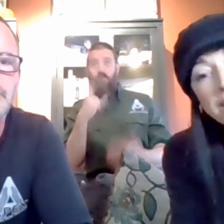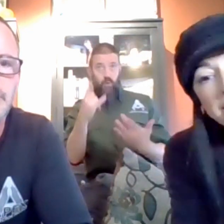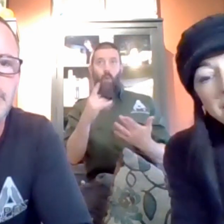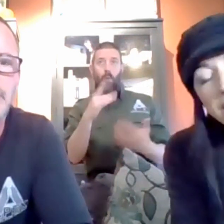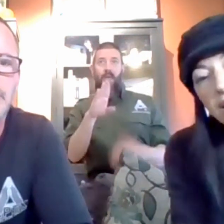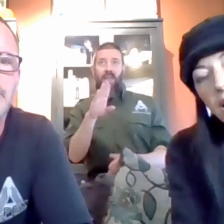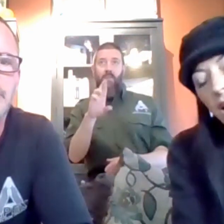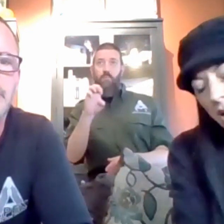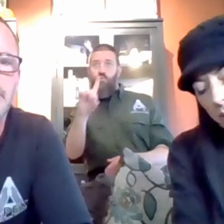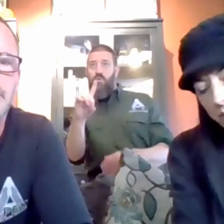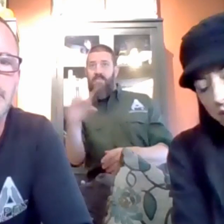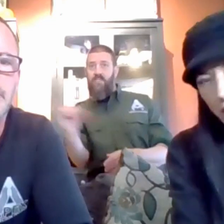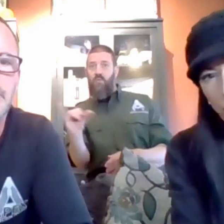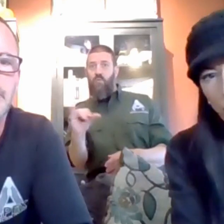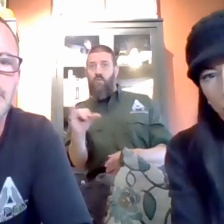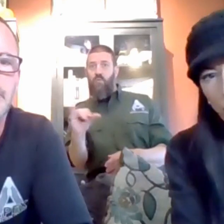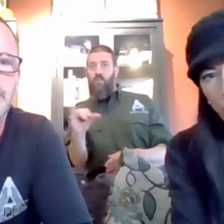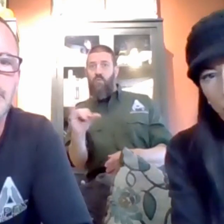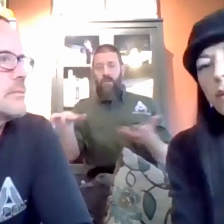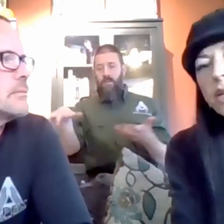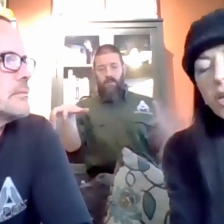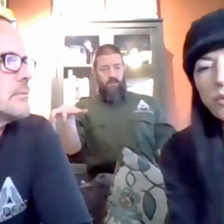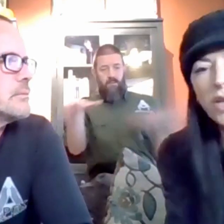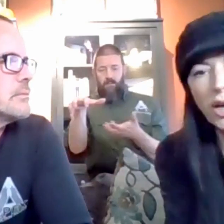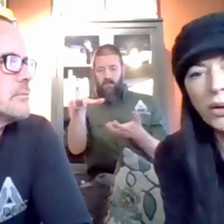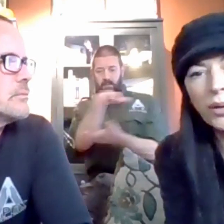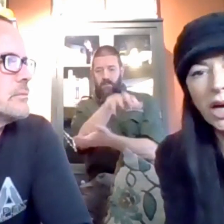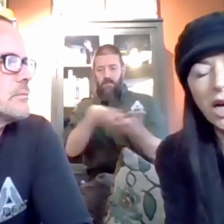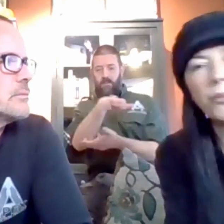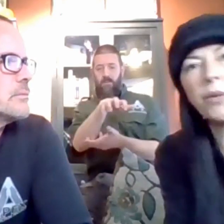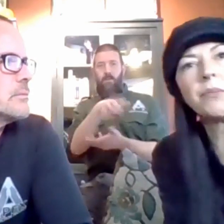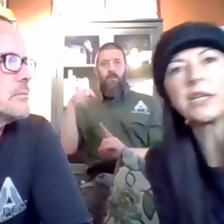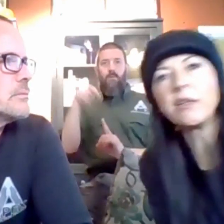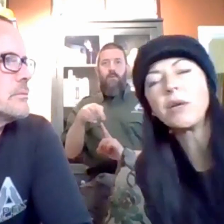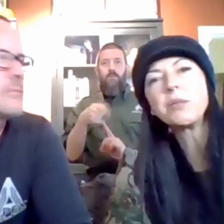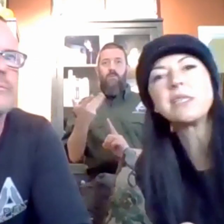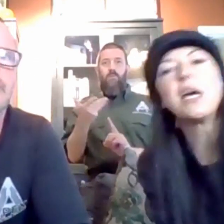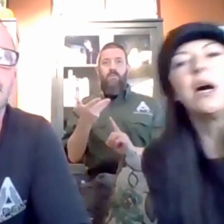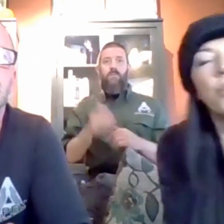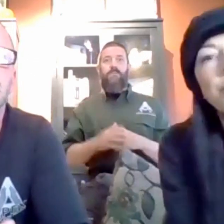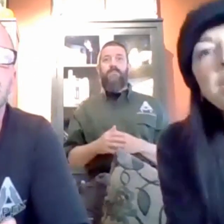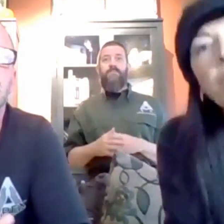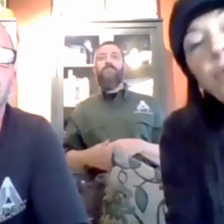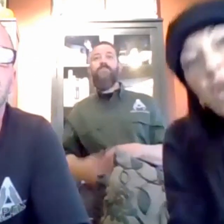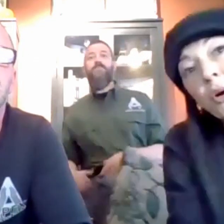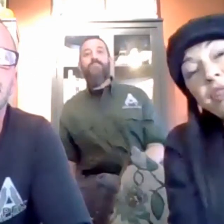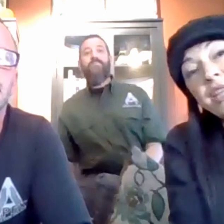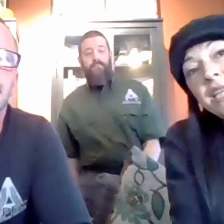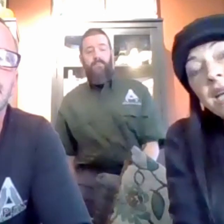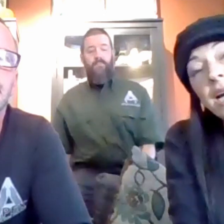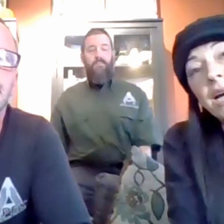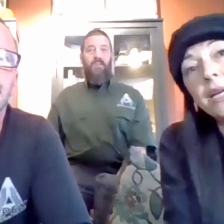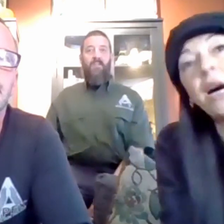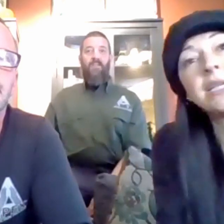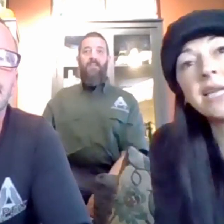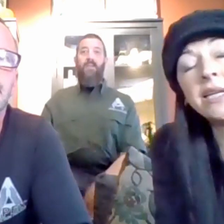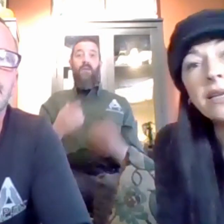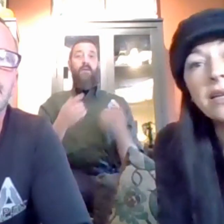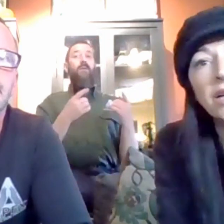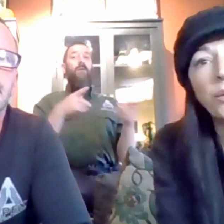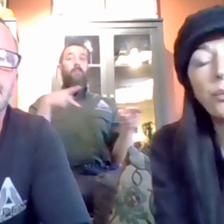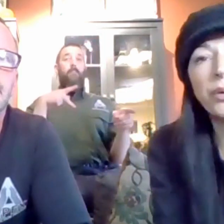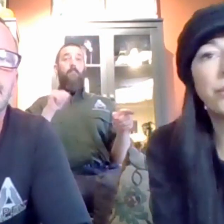well. Oh, and the breeds. Yeah. When we don't know, I'm looking at this. When we